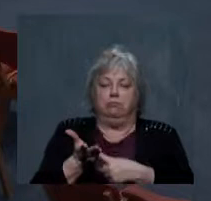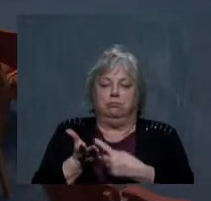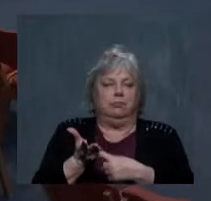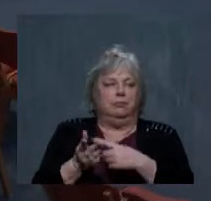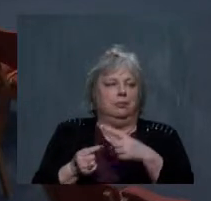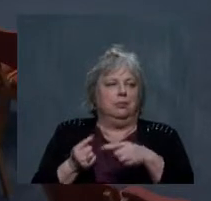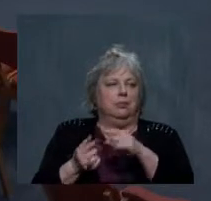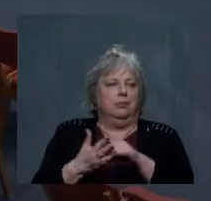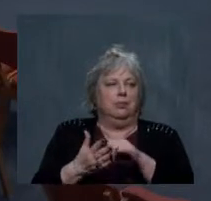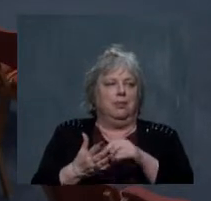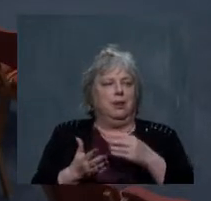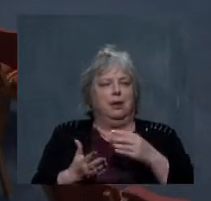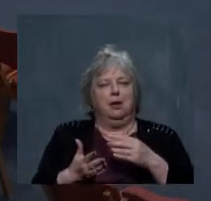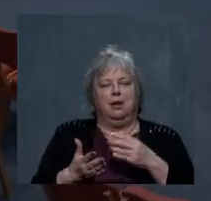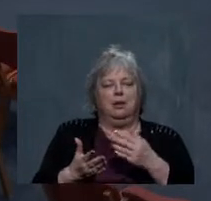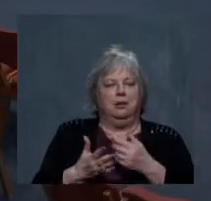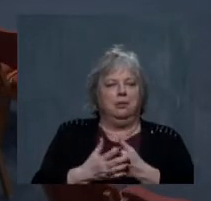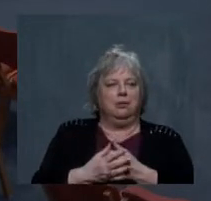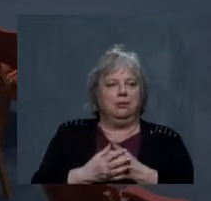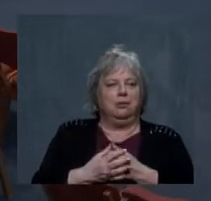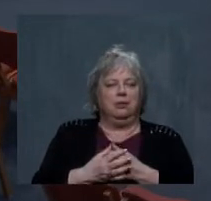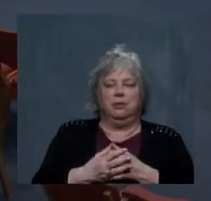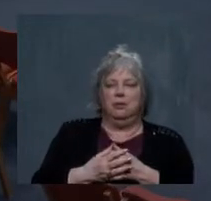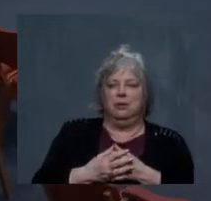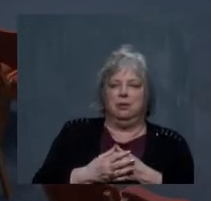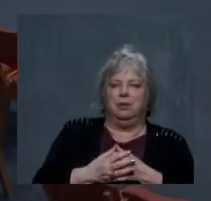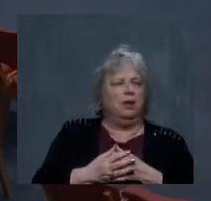Maybe they did it on purpose. Well, yes, but